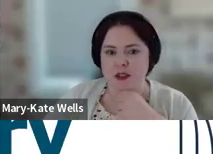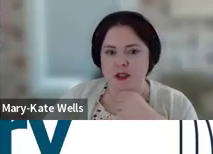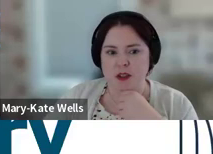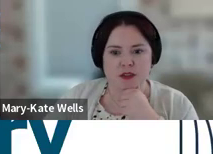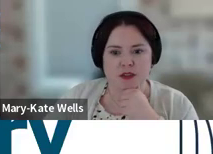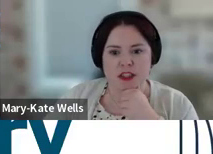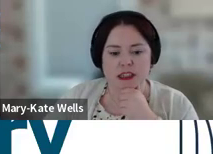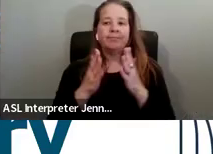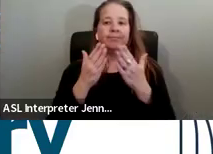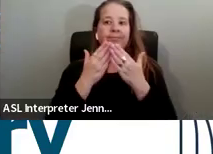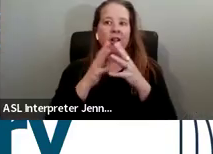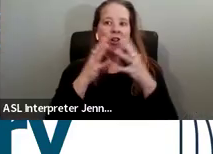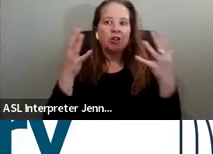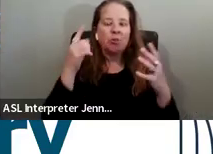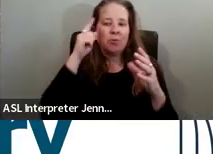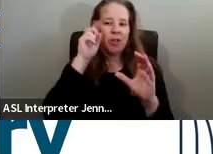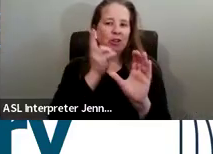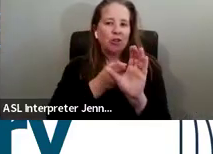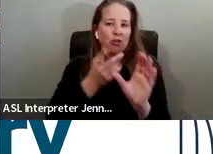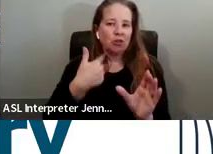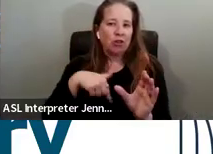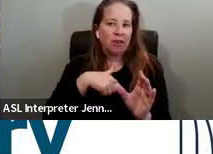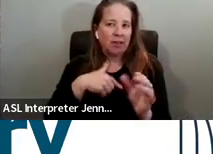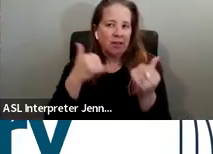Thank you so much for joining us.